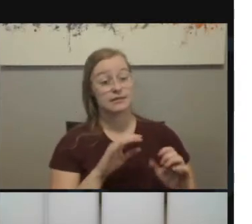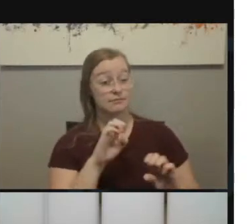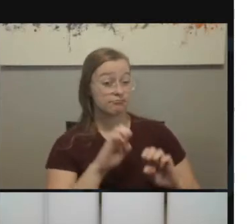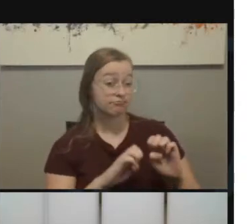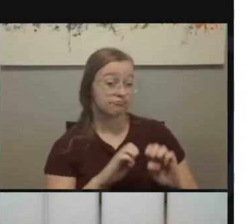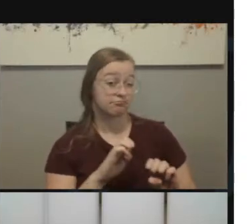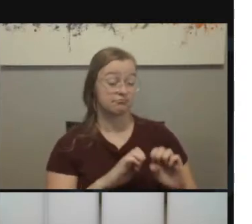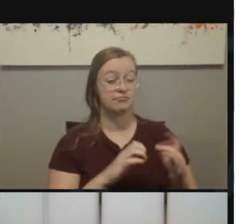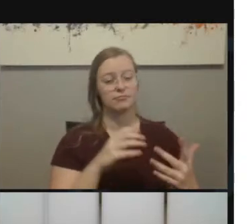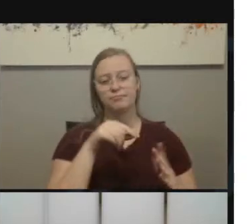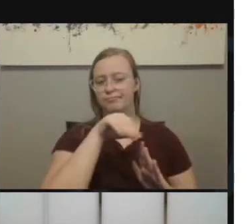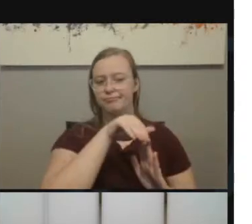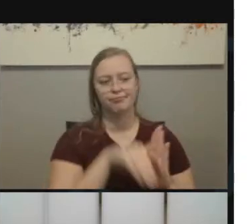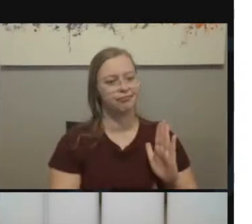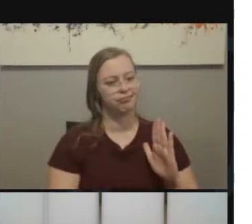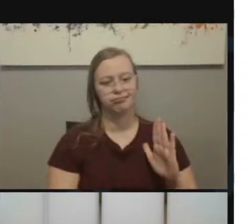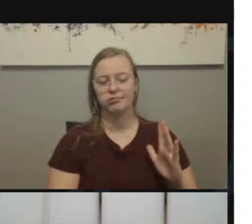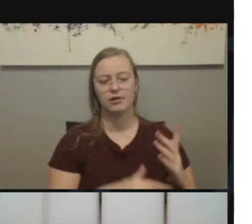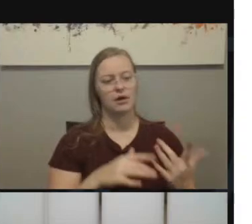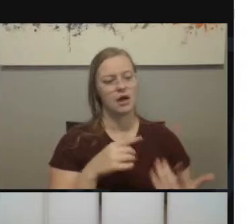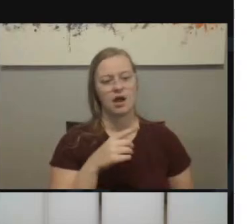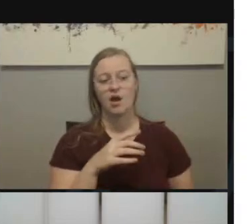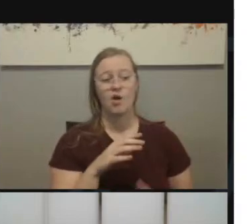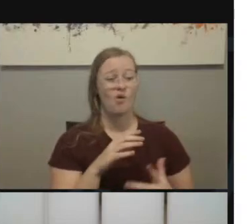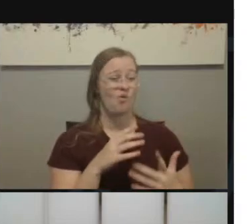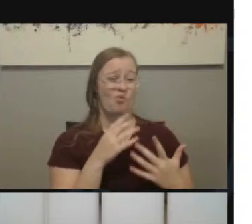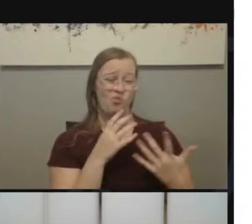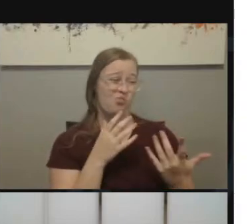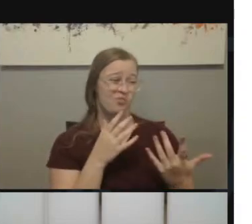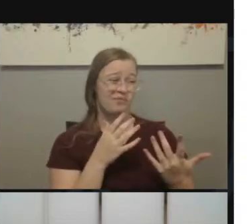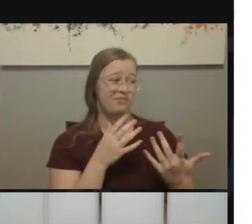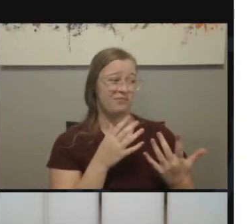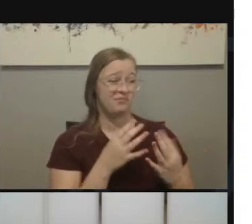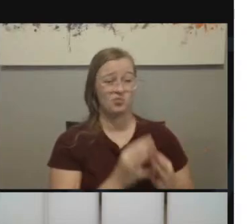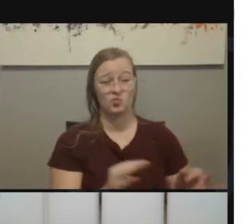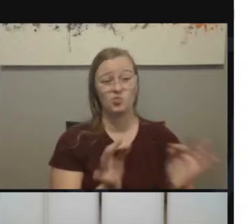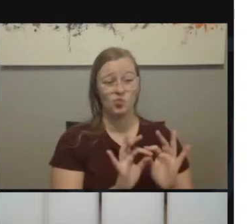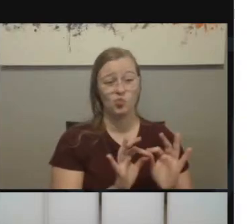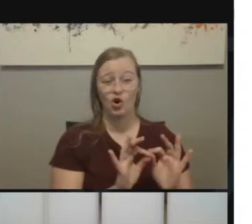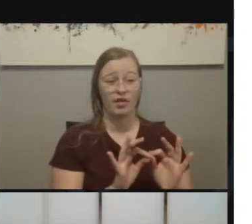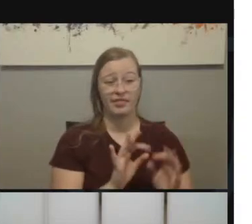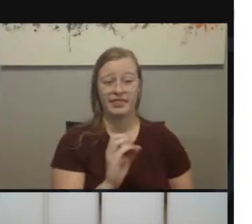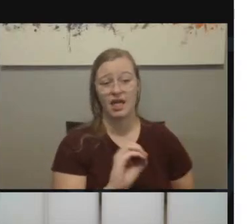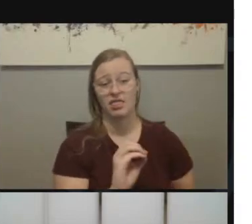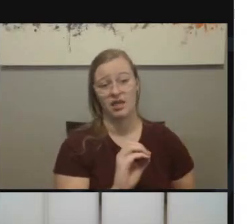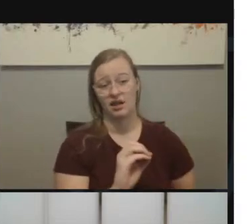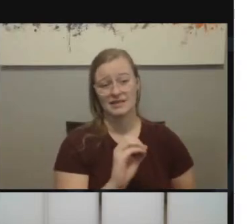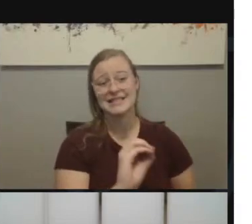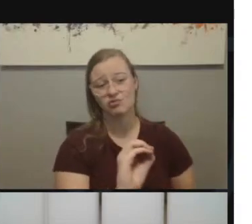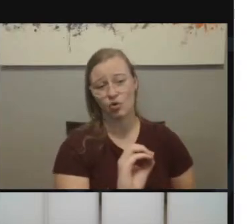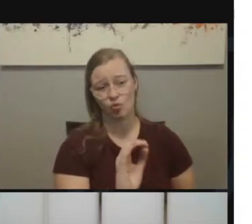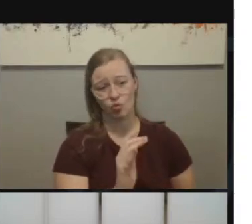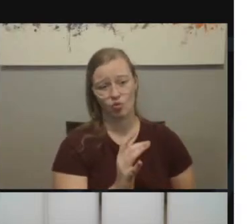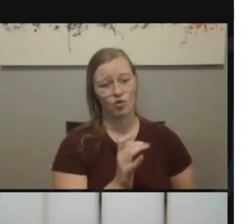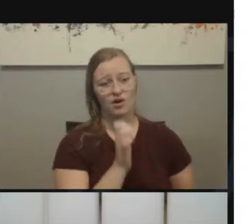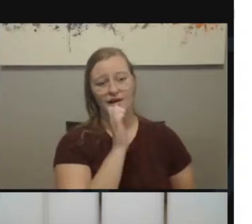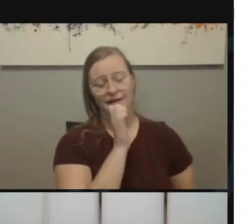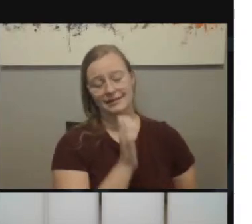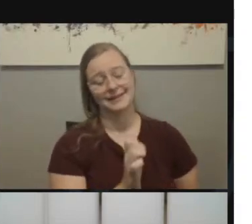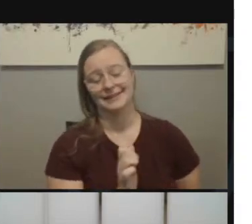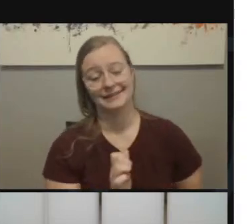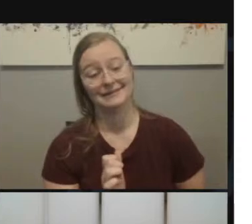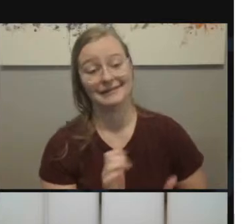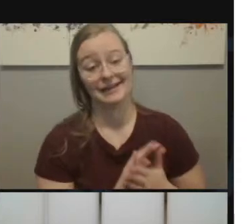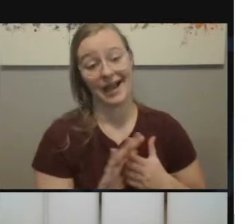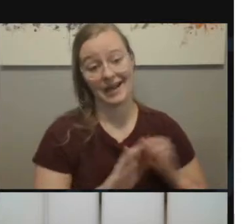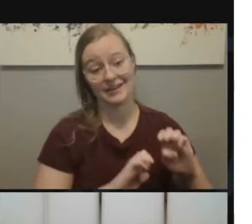in the meantime. He was worth 0. Not an uncommon kind of valuation, whether you think